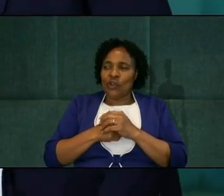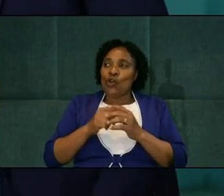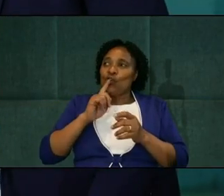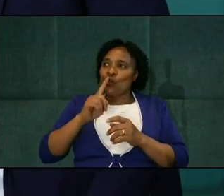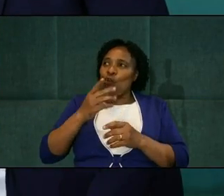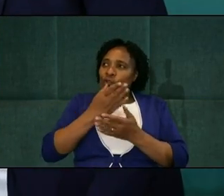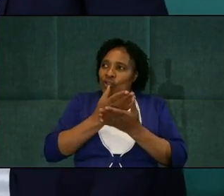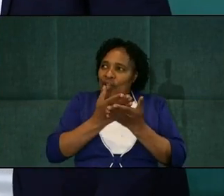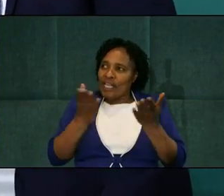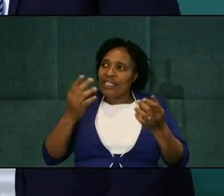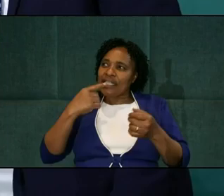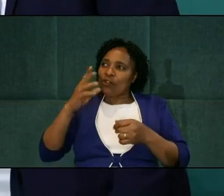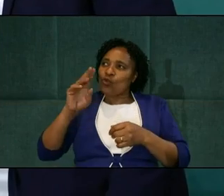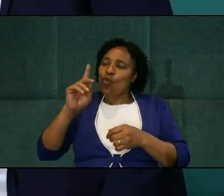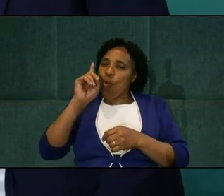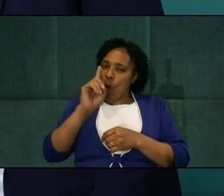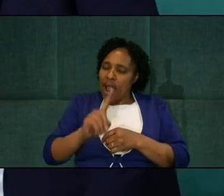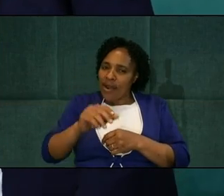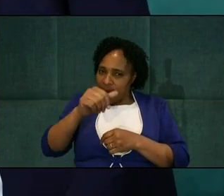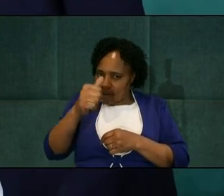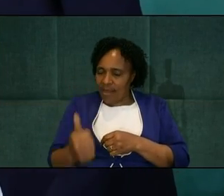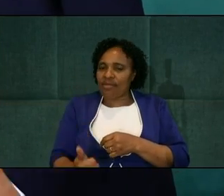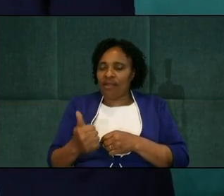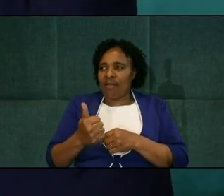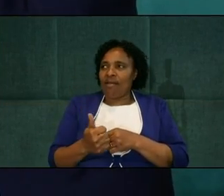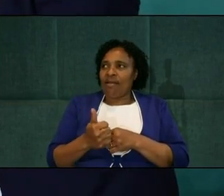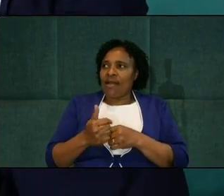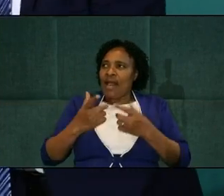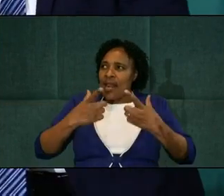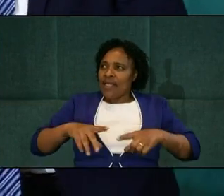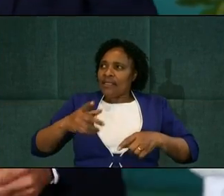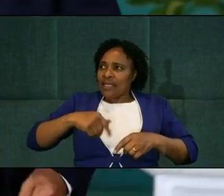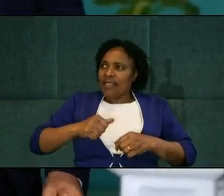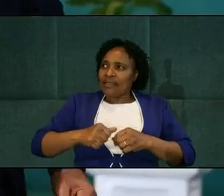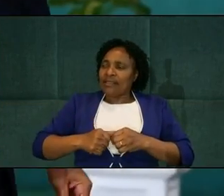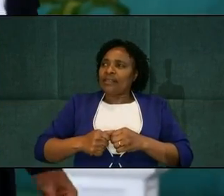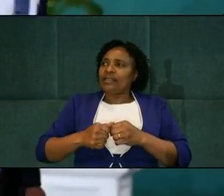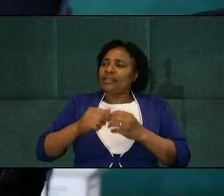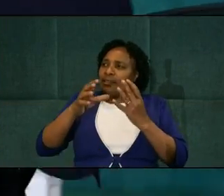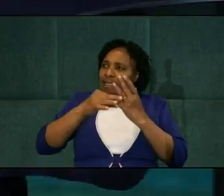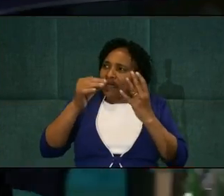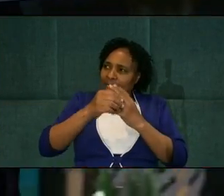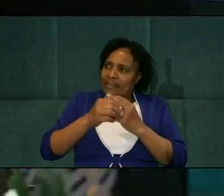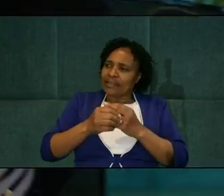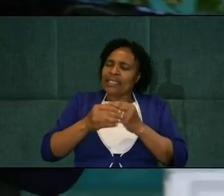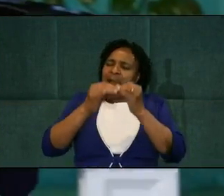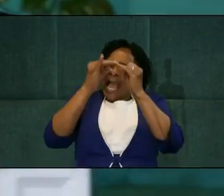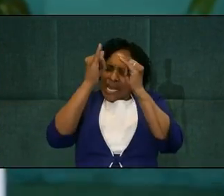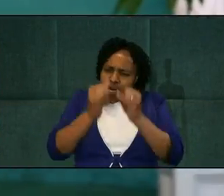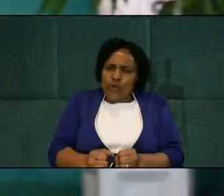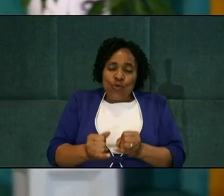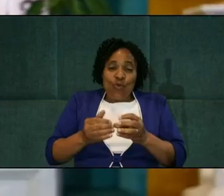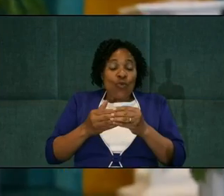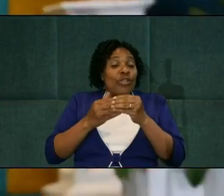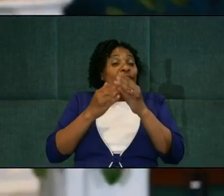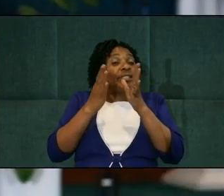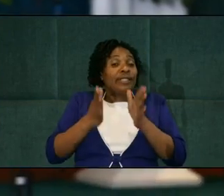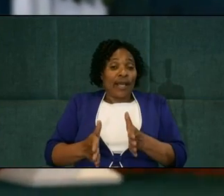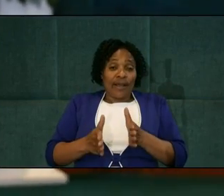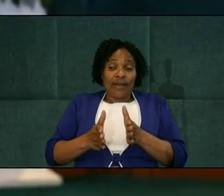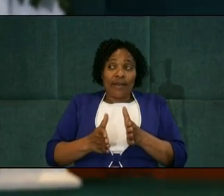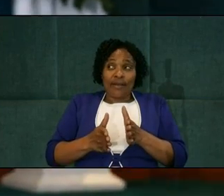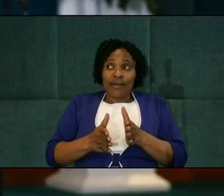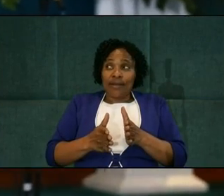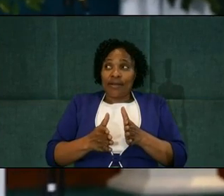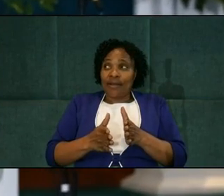So they said one to another, let us select a new leader, and we're